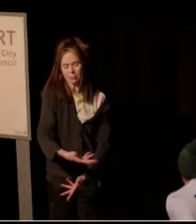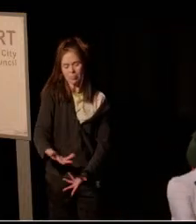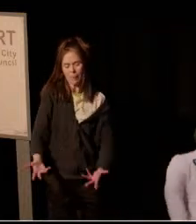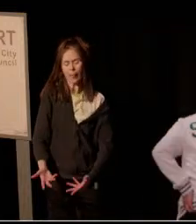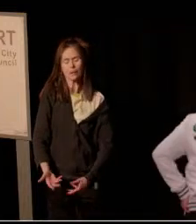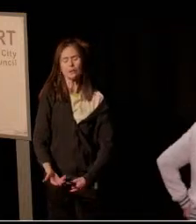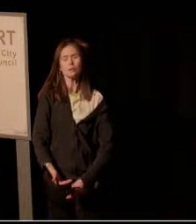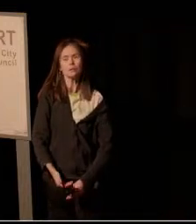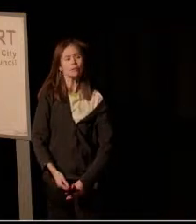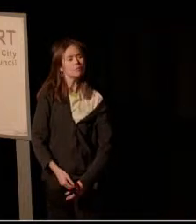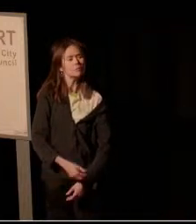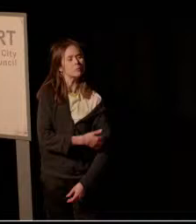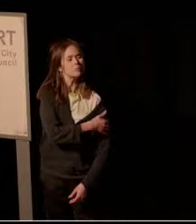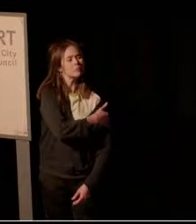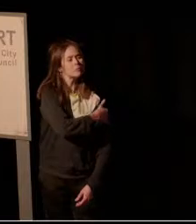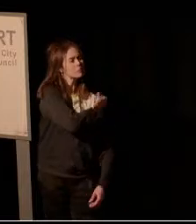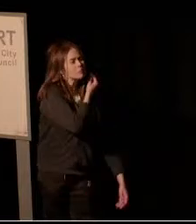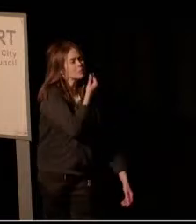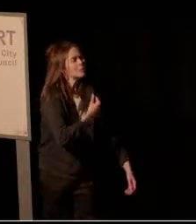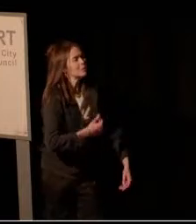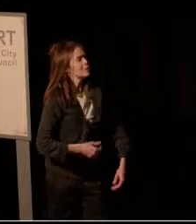man.